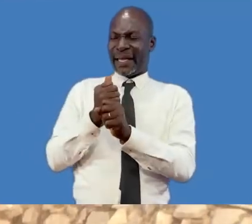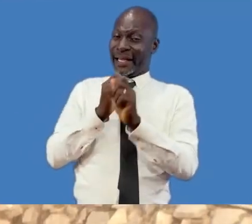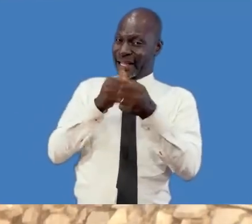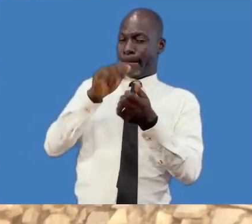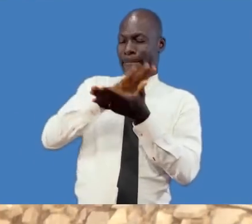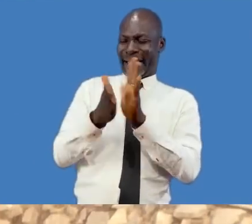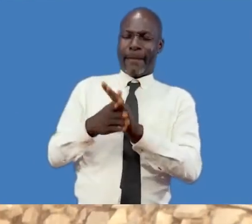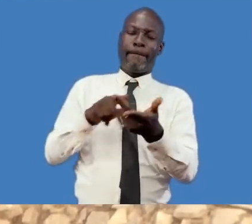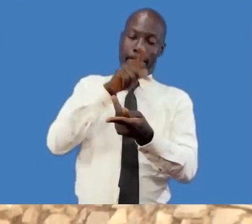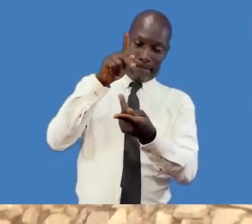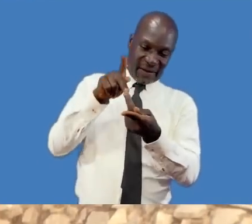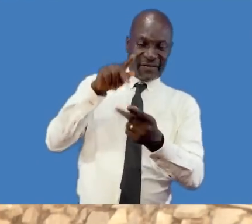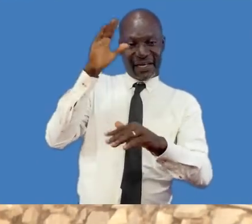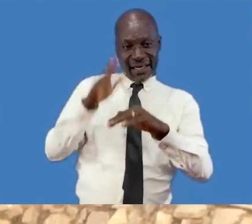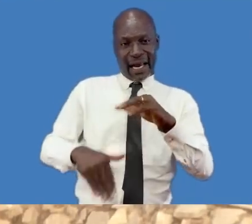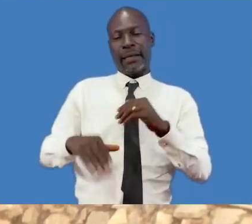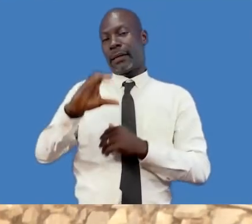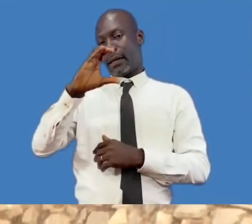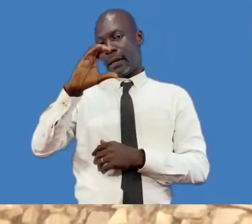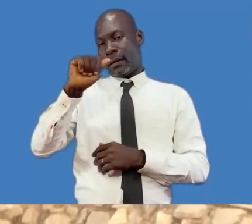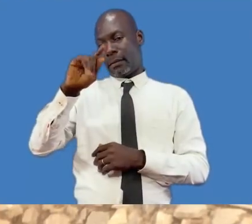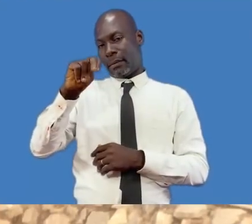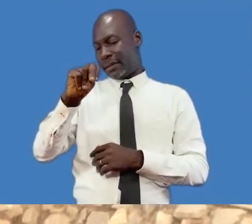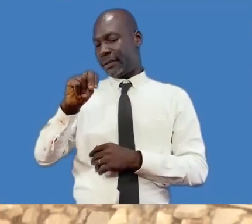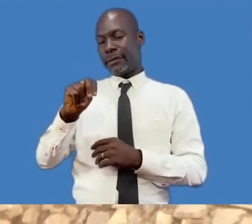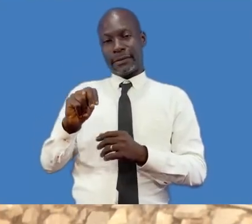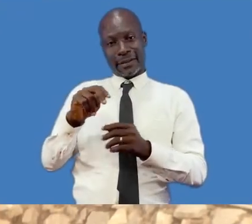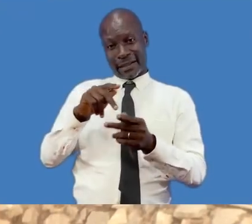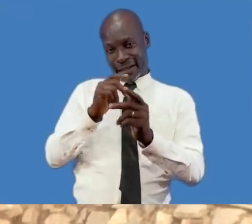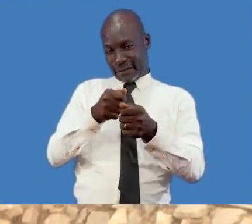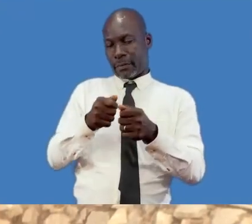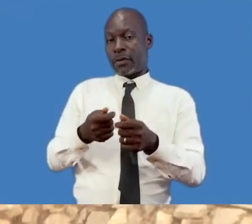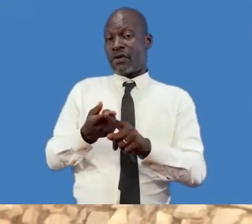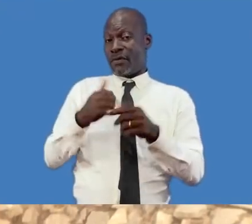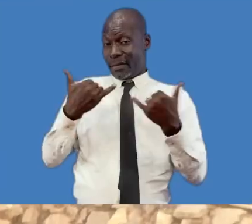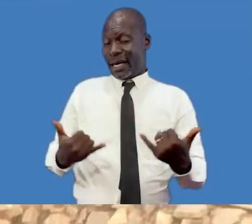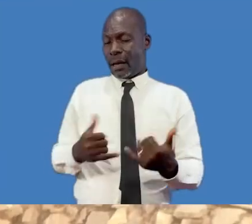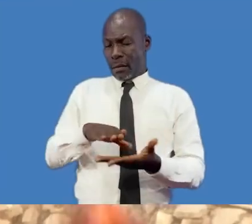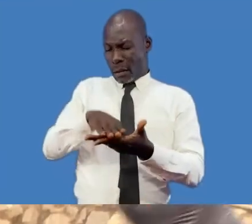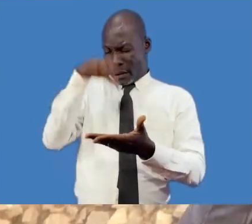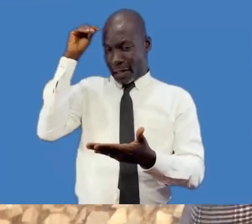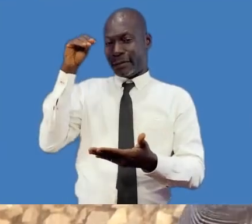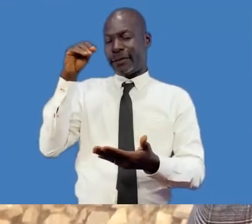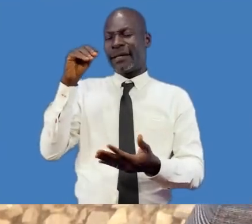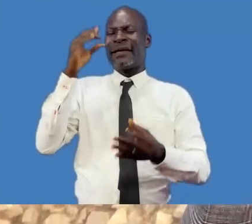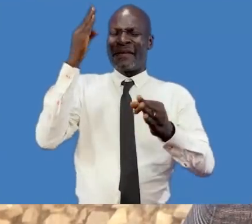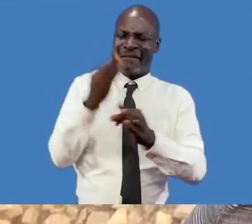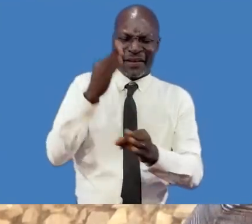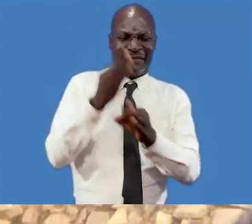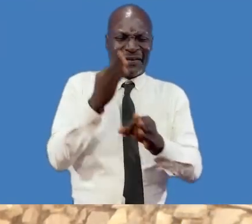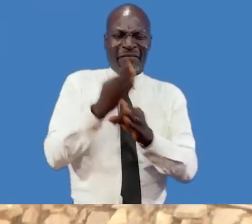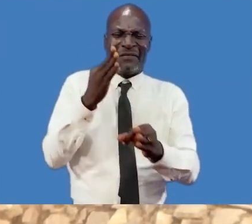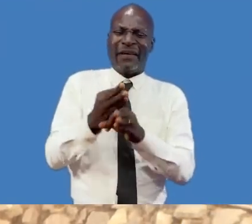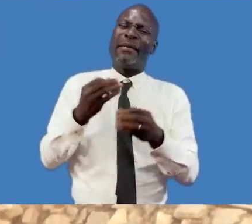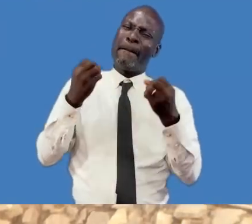papa e chan ni nua Cain e de no enti efri na sua bibi efri mu ha gidia hodo wo wiase nyina